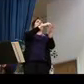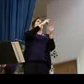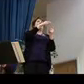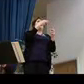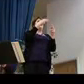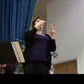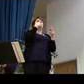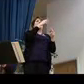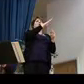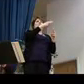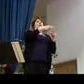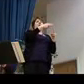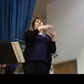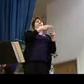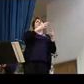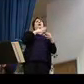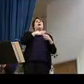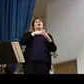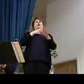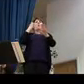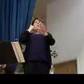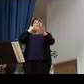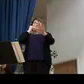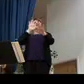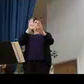applause until the last person is